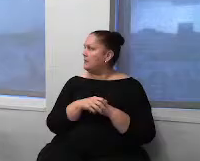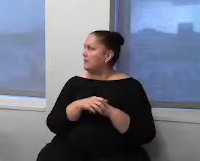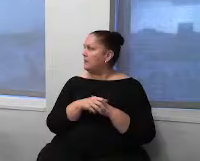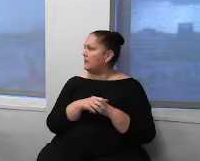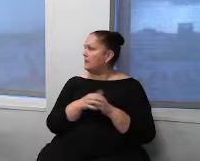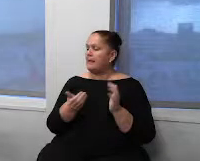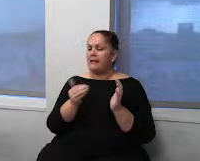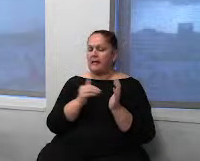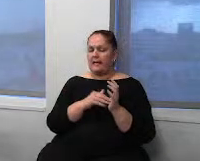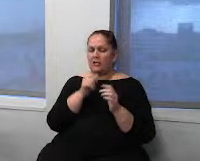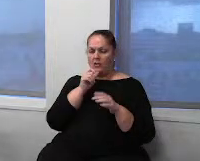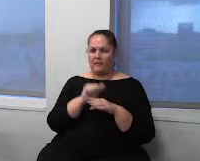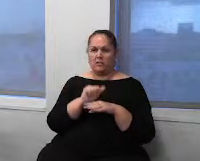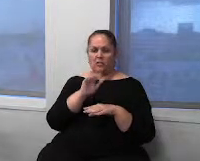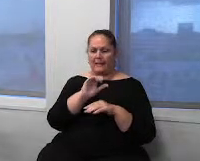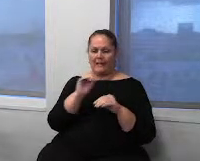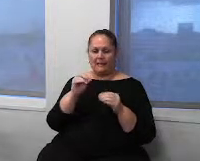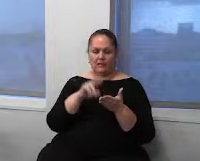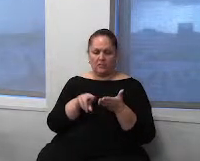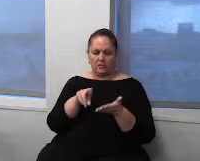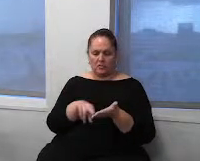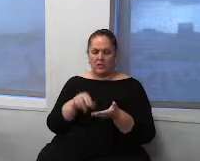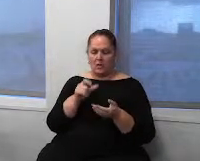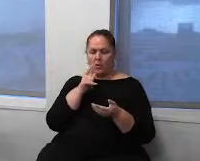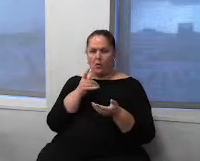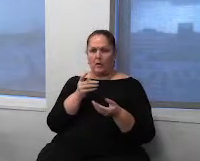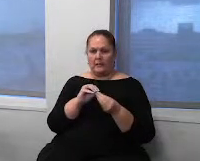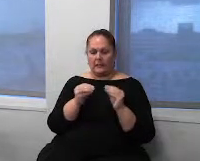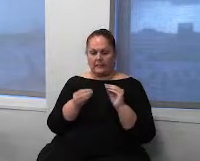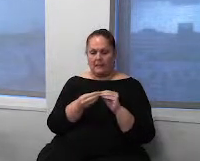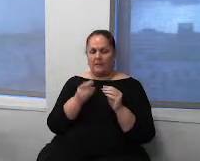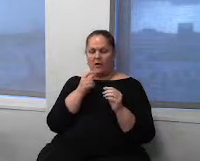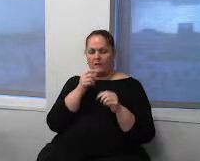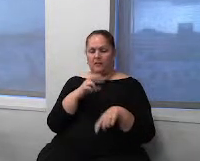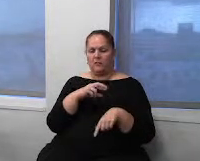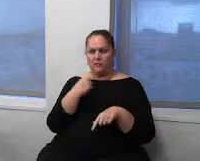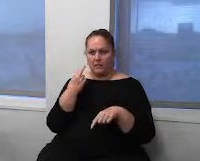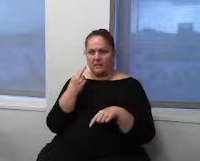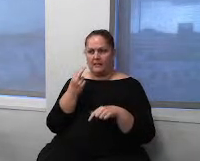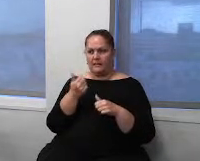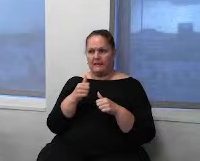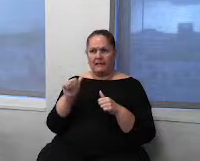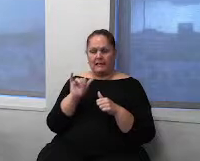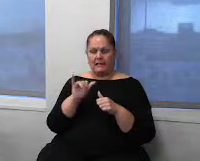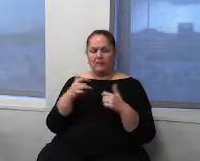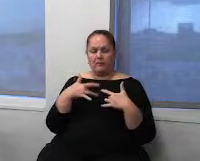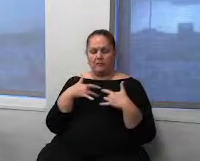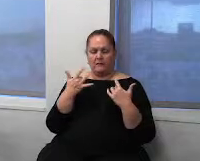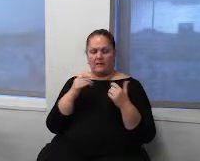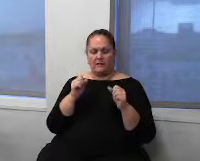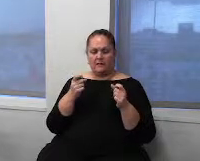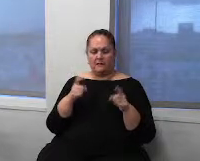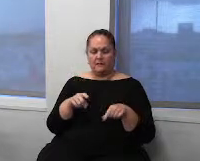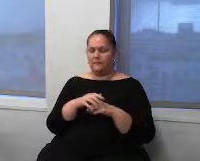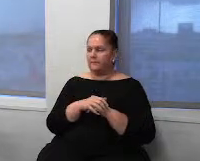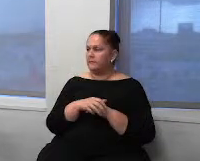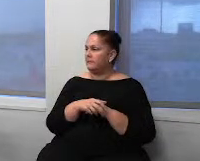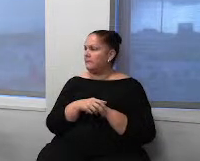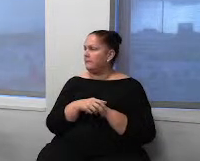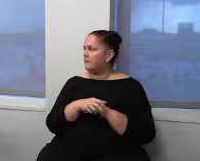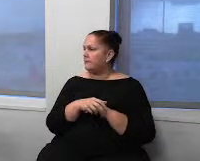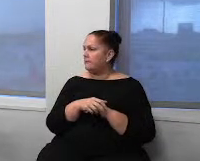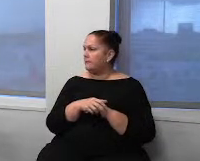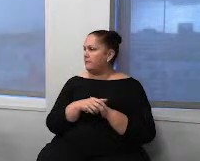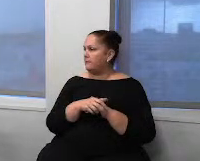You're correct, yeah. And again, you haven't submitted any studies or quantification of the risk that any such events will occur,